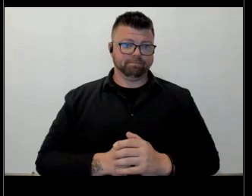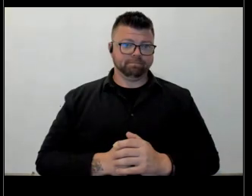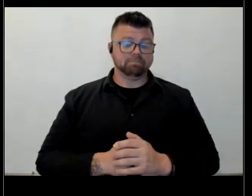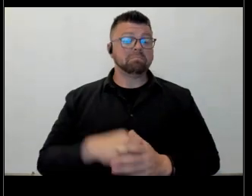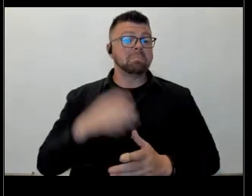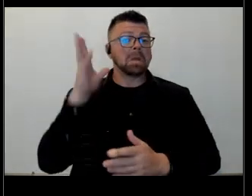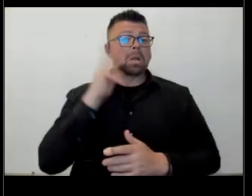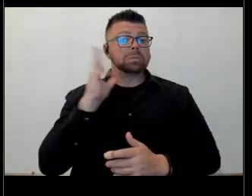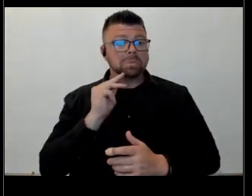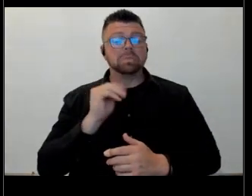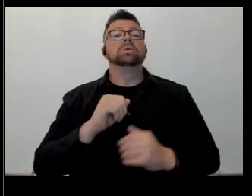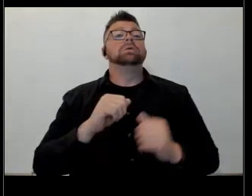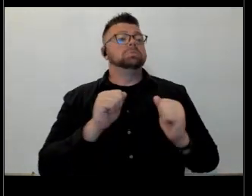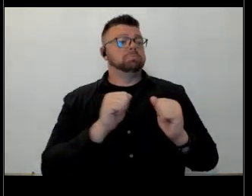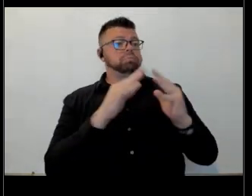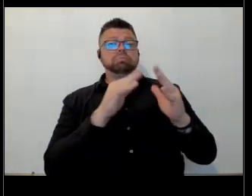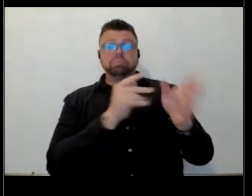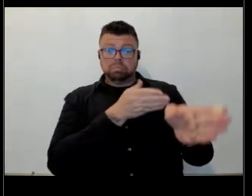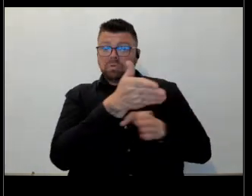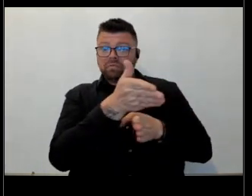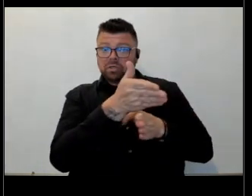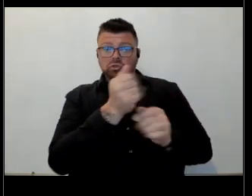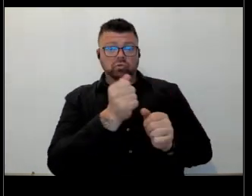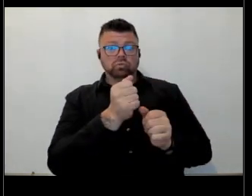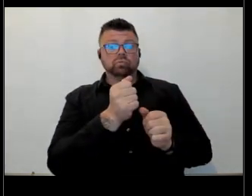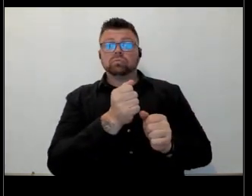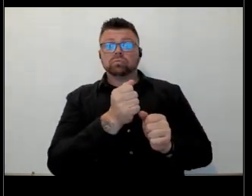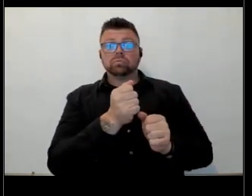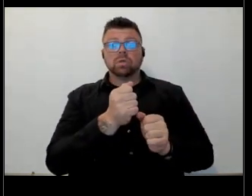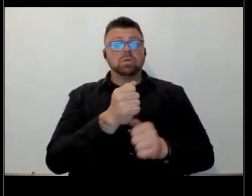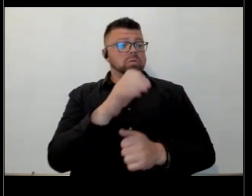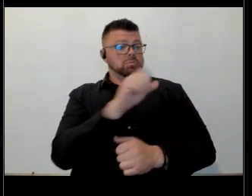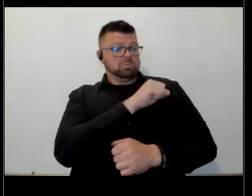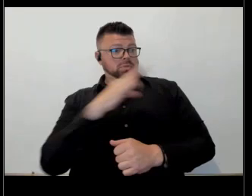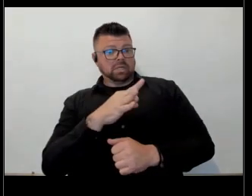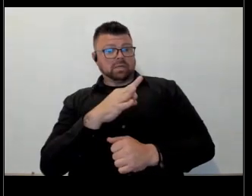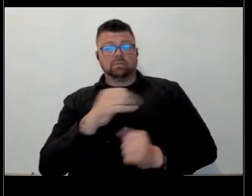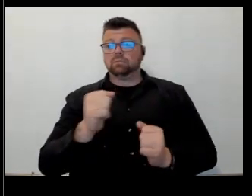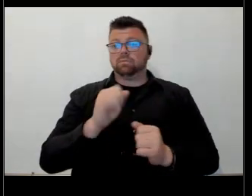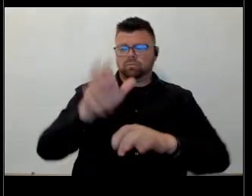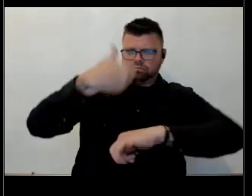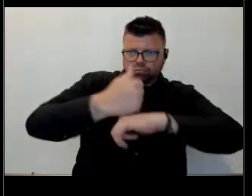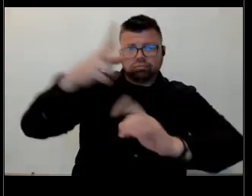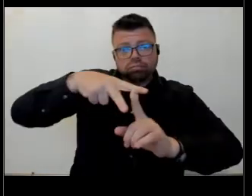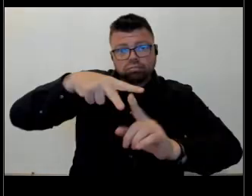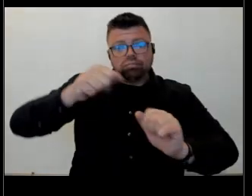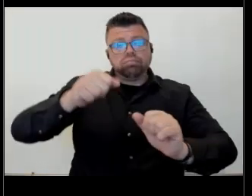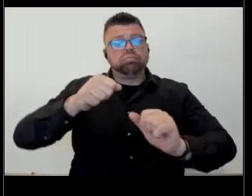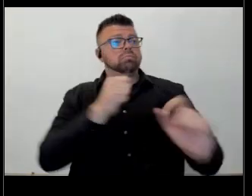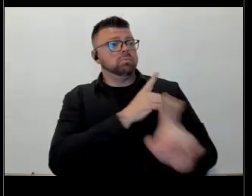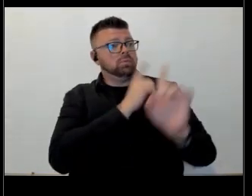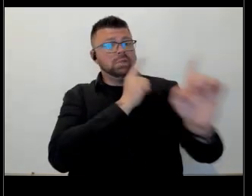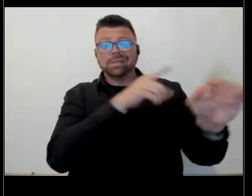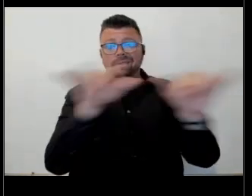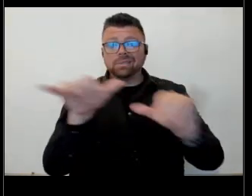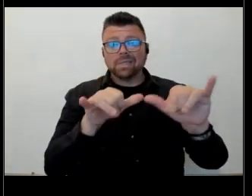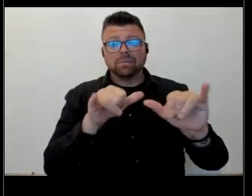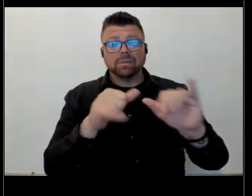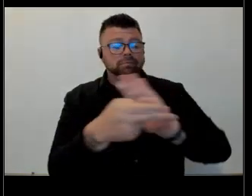Experienced building professionals employ verified and objective standards known as safe